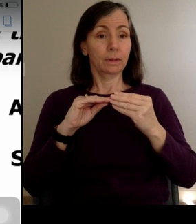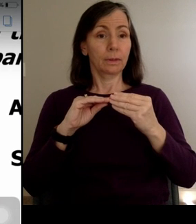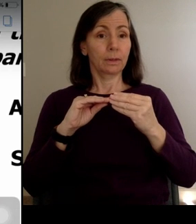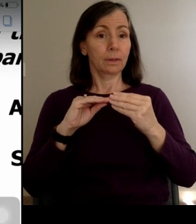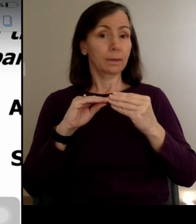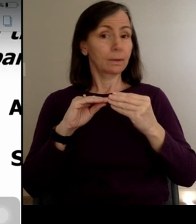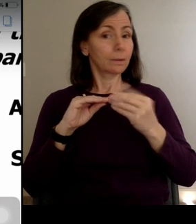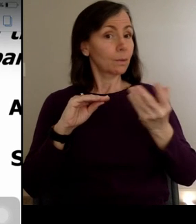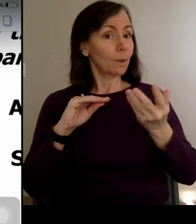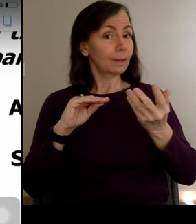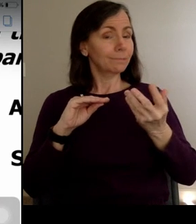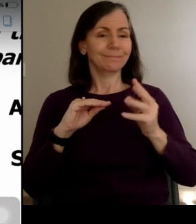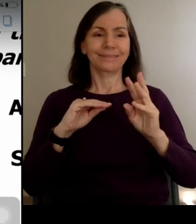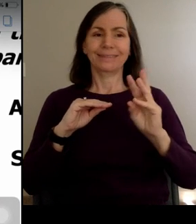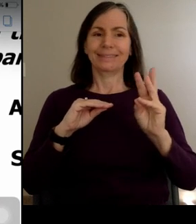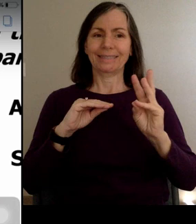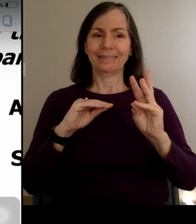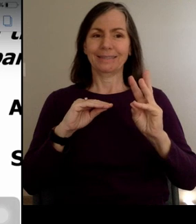is 6.